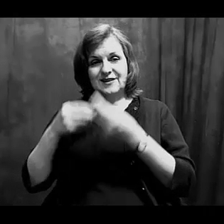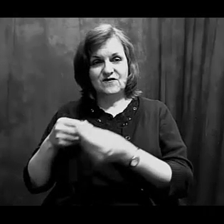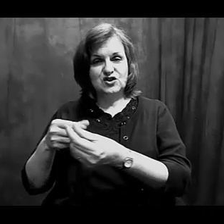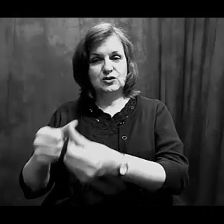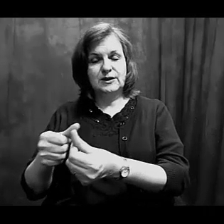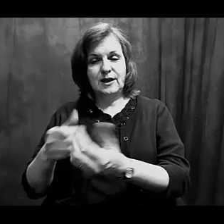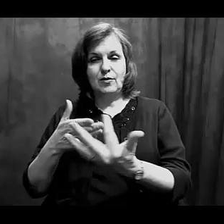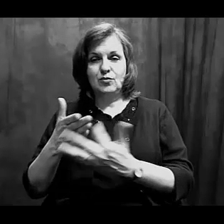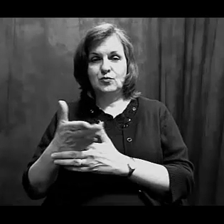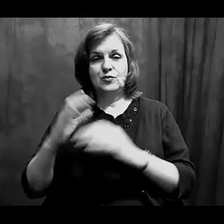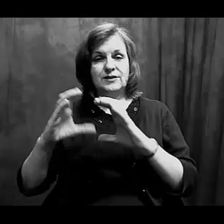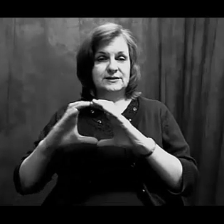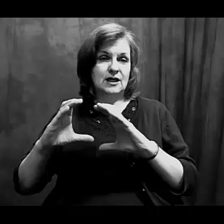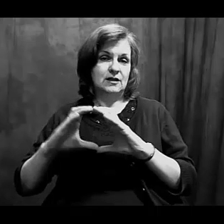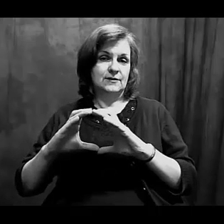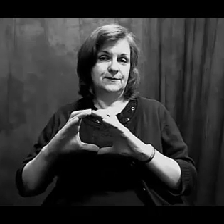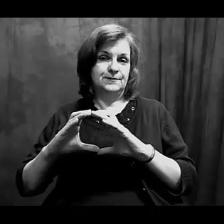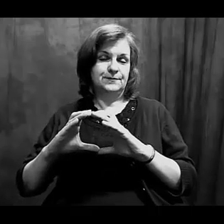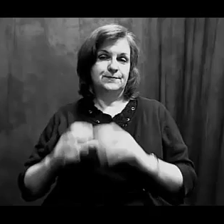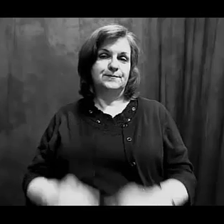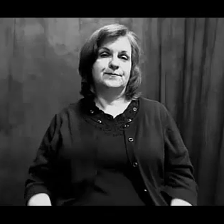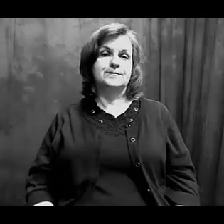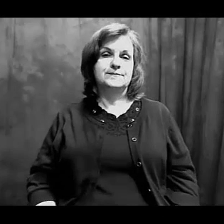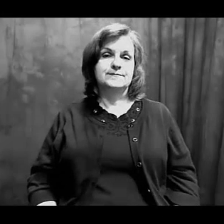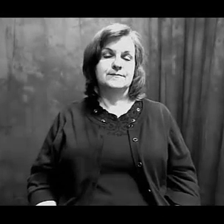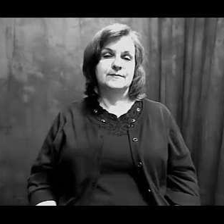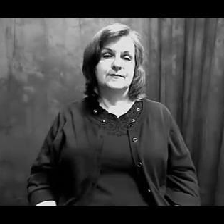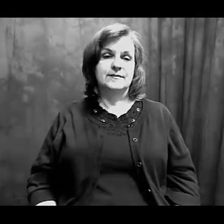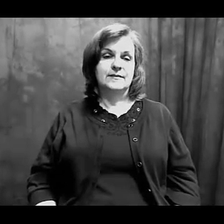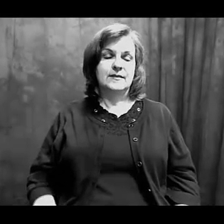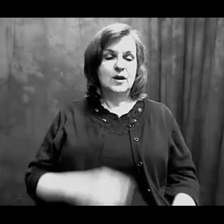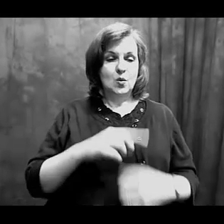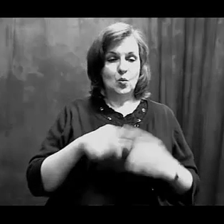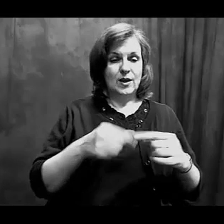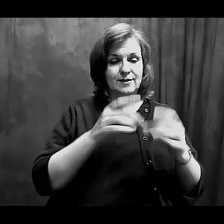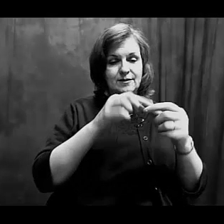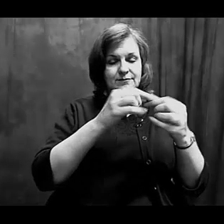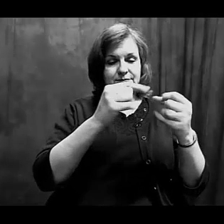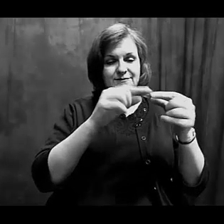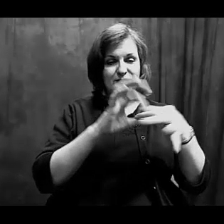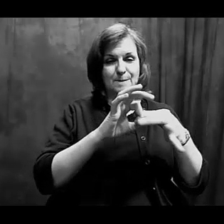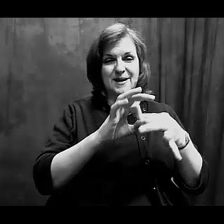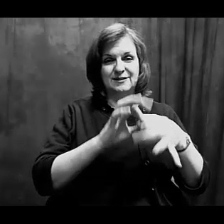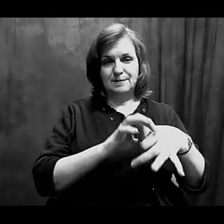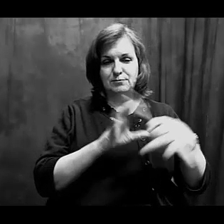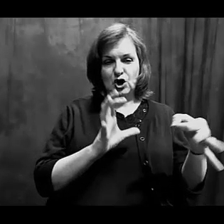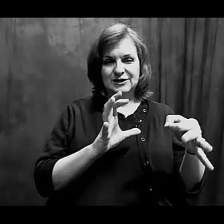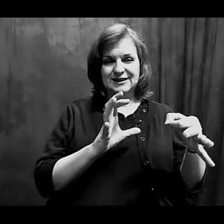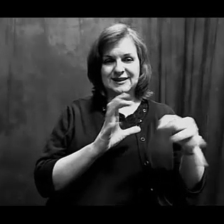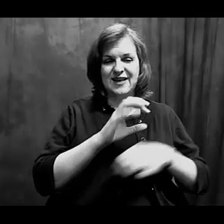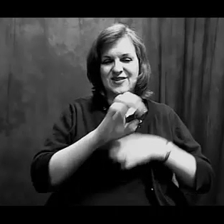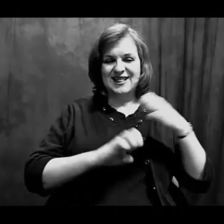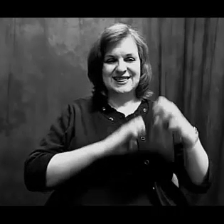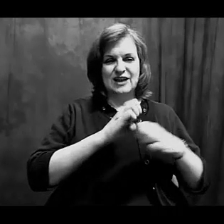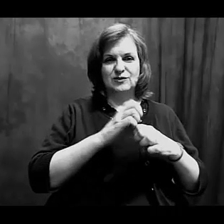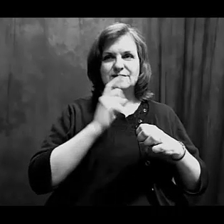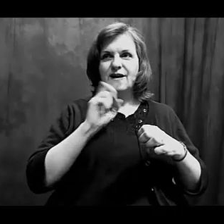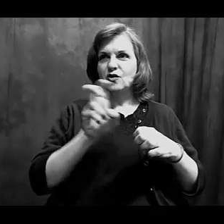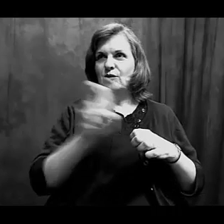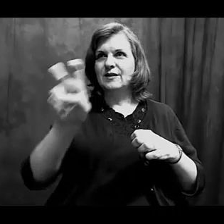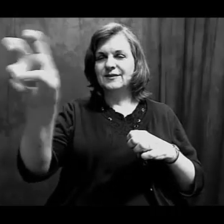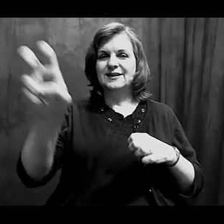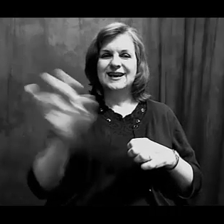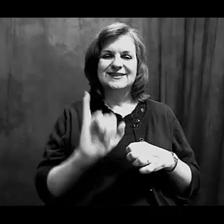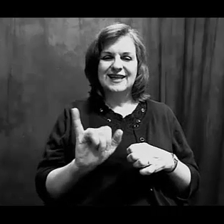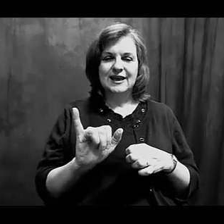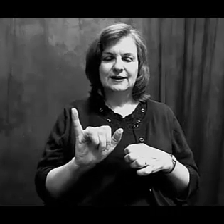move these electrons efficiently around your cell. Because if you break bonds and release electrons,